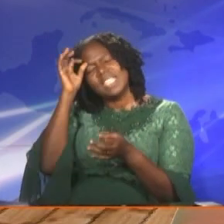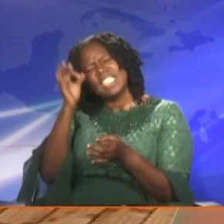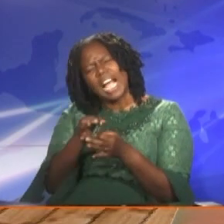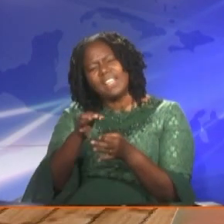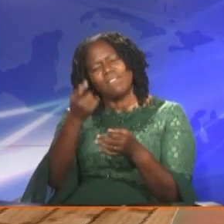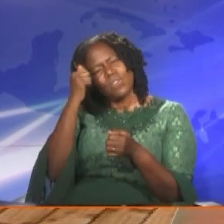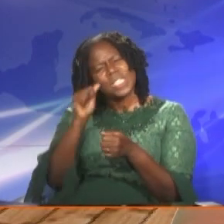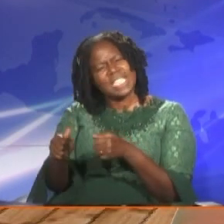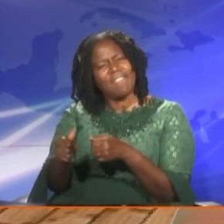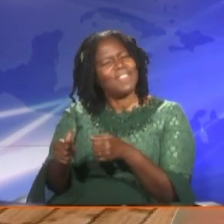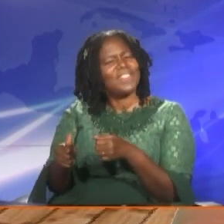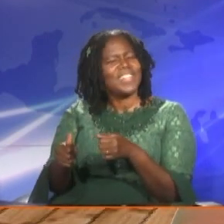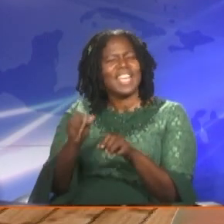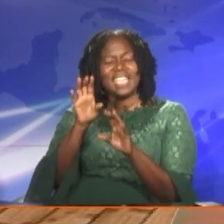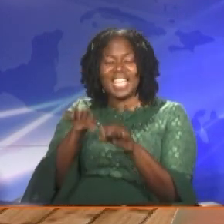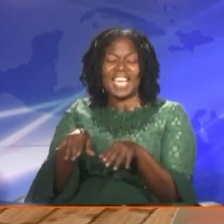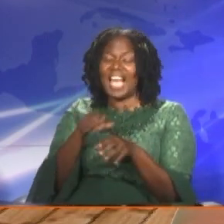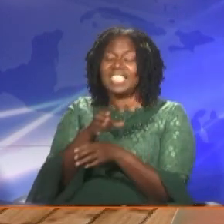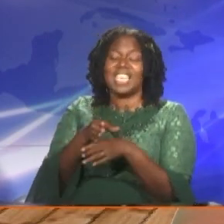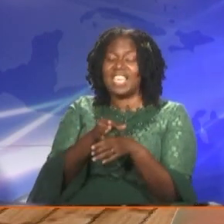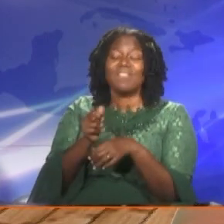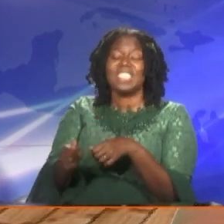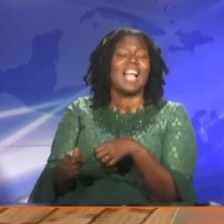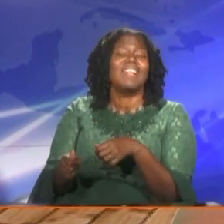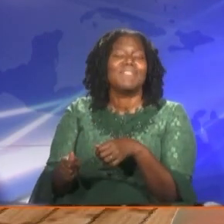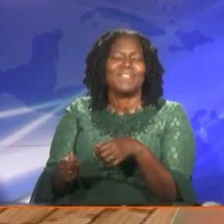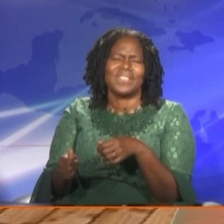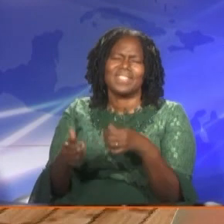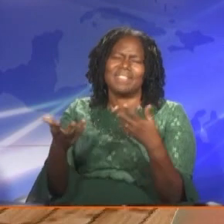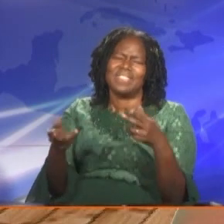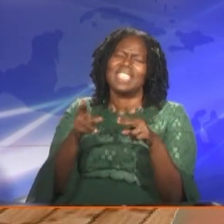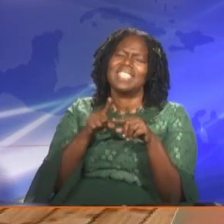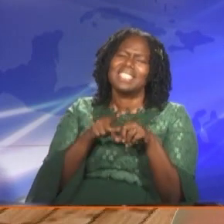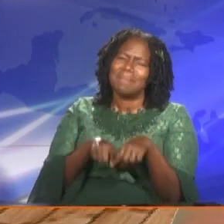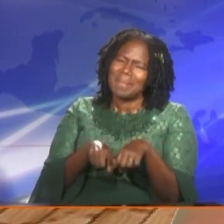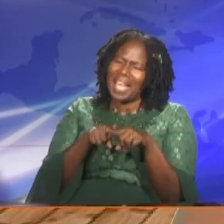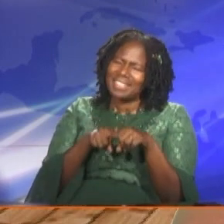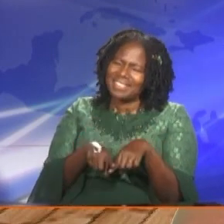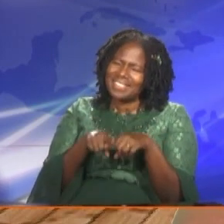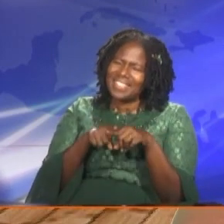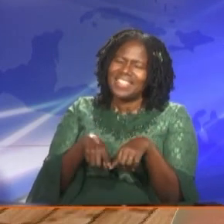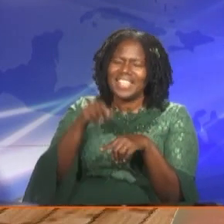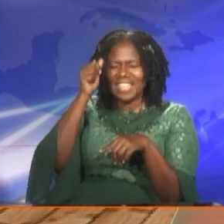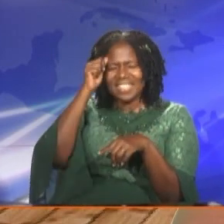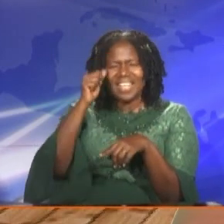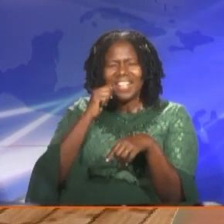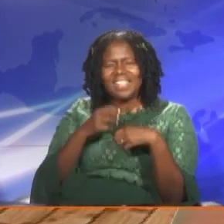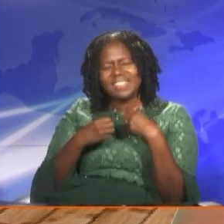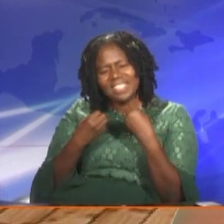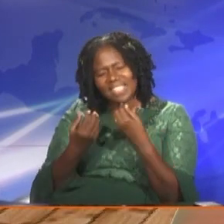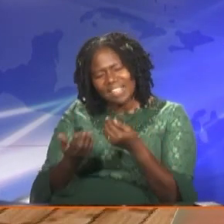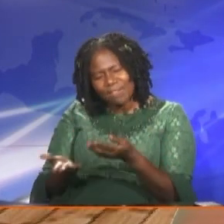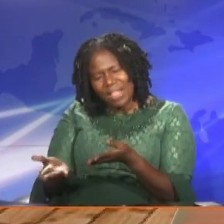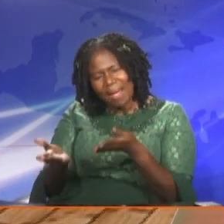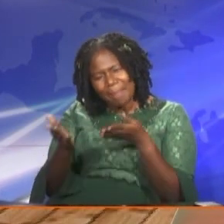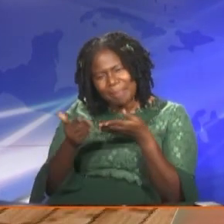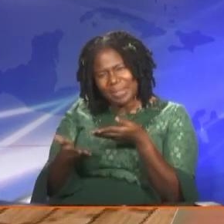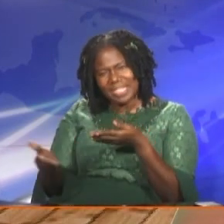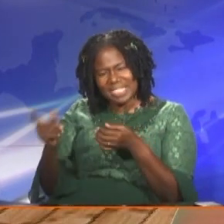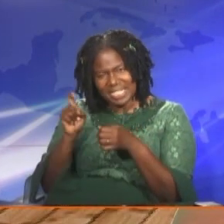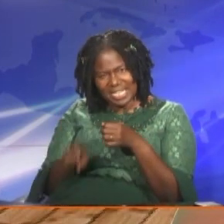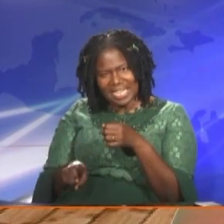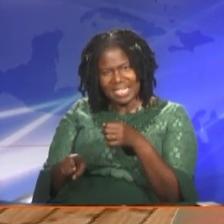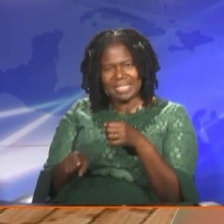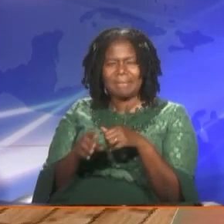care of their own needs. So there's that dependency on adults to provide for that. Whereas you have a